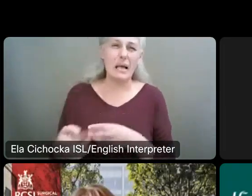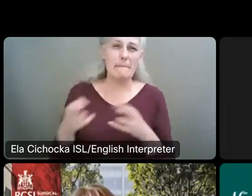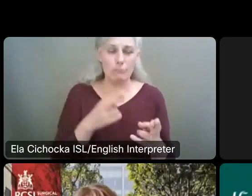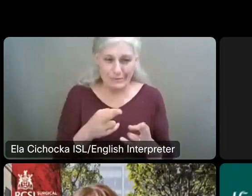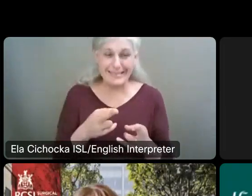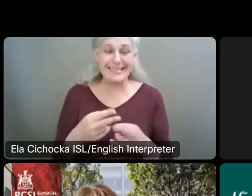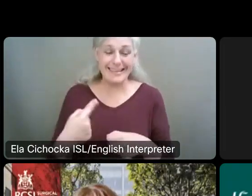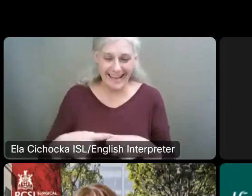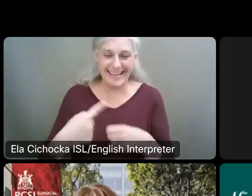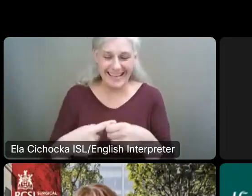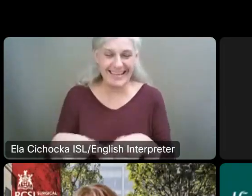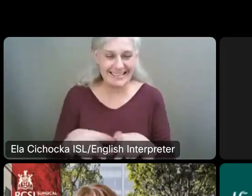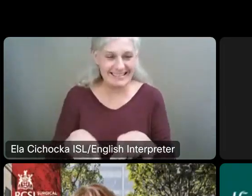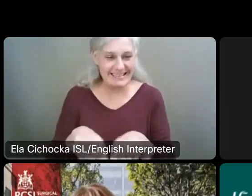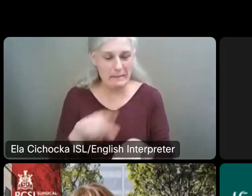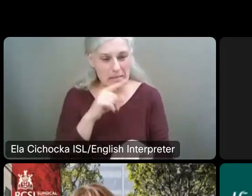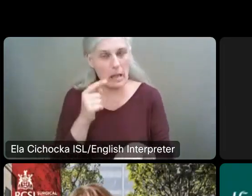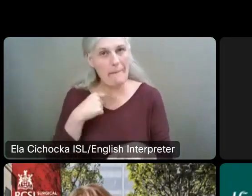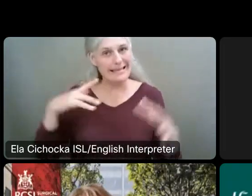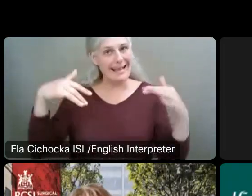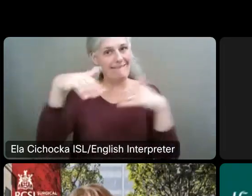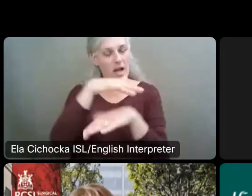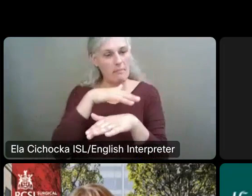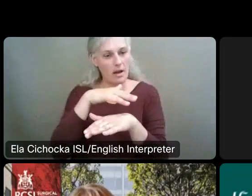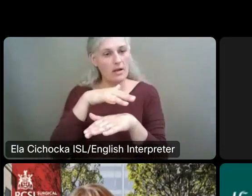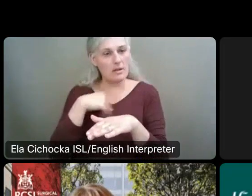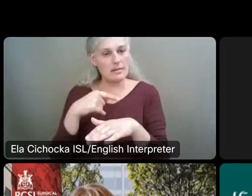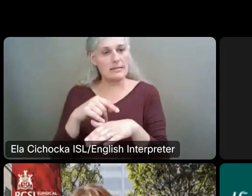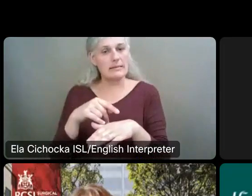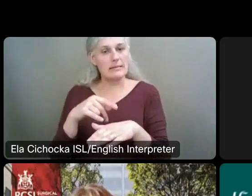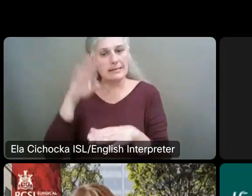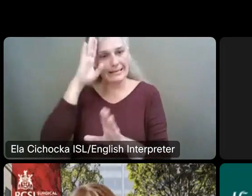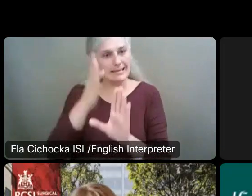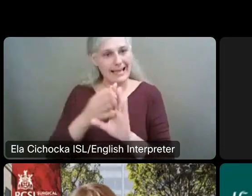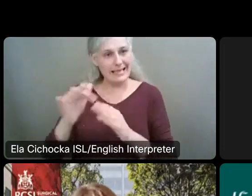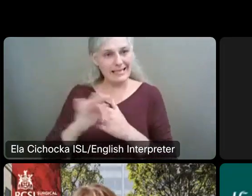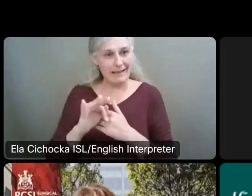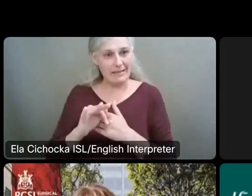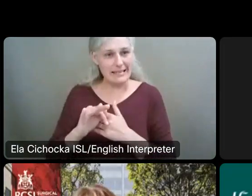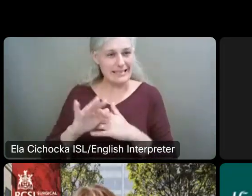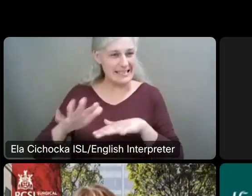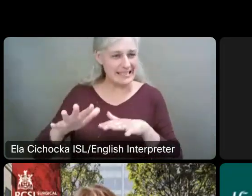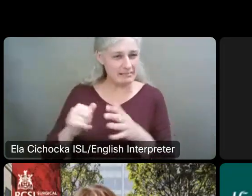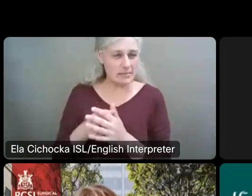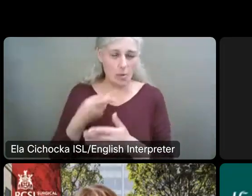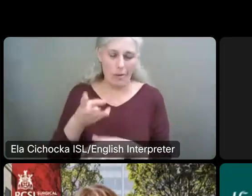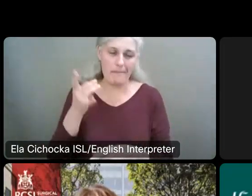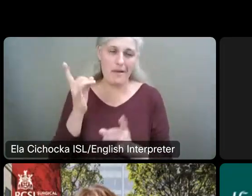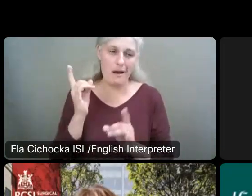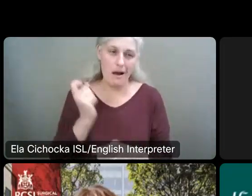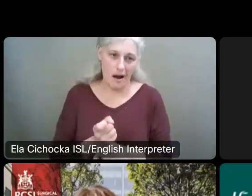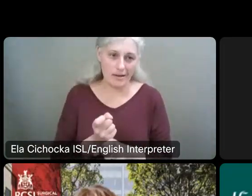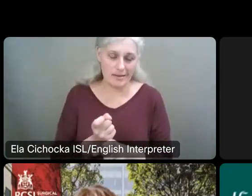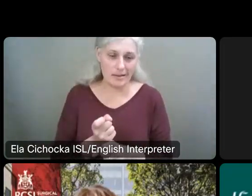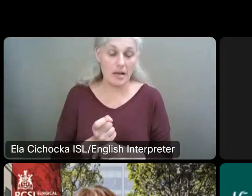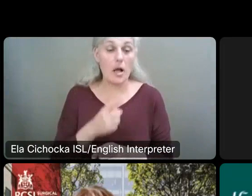record here, but in an environment where there isn't psychological safety, it's going to be really hard. That's the first thing to say.